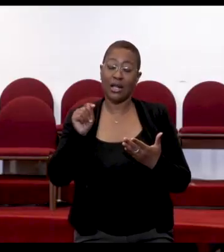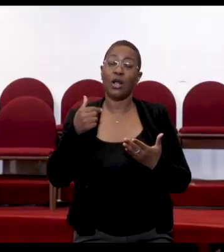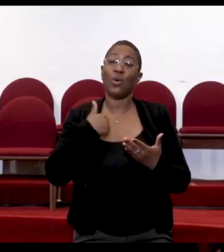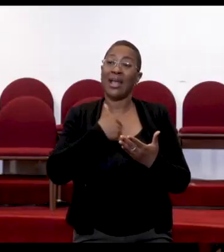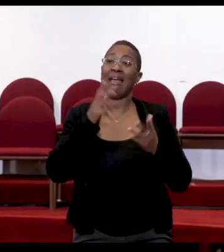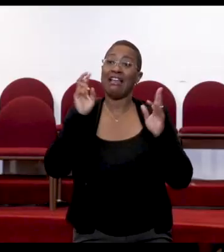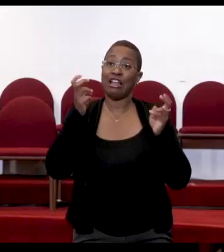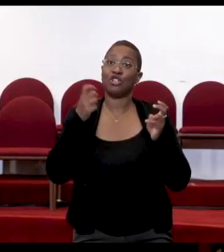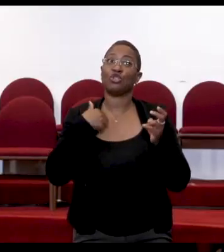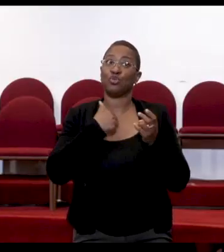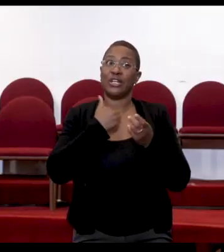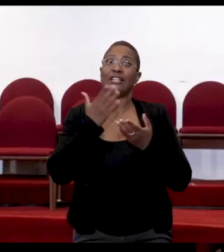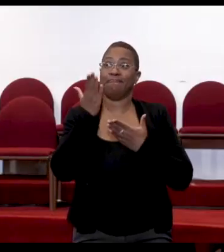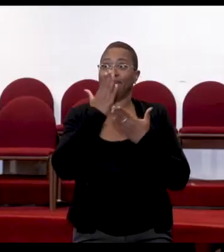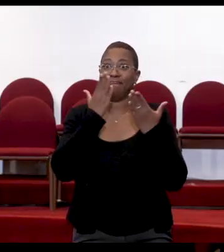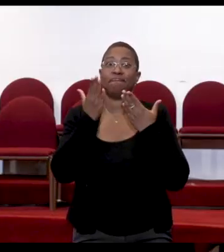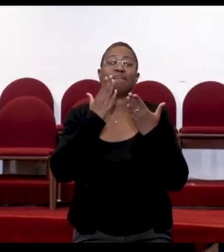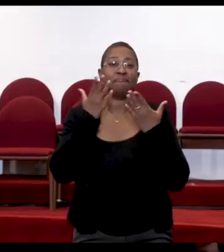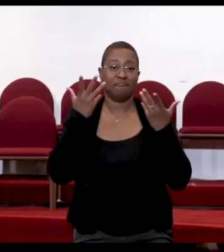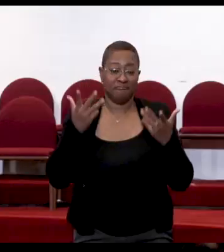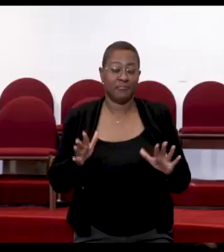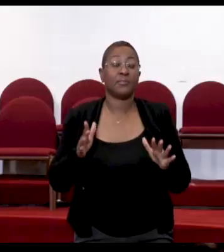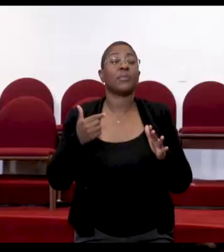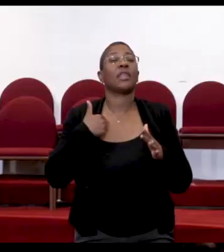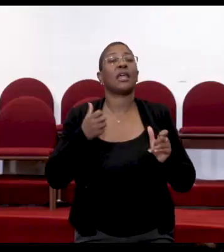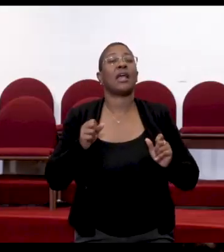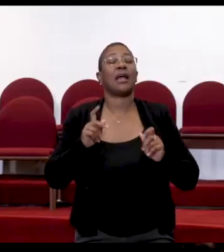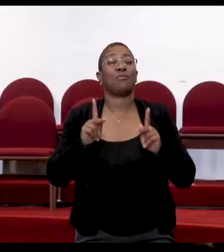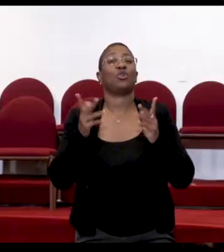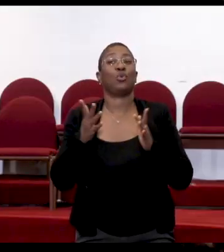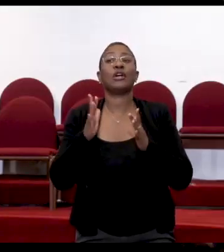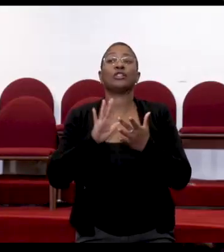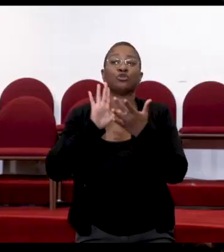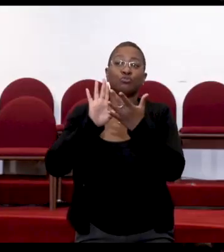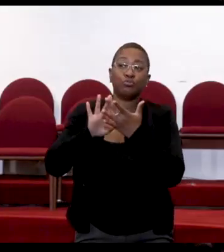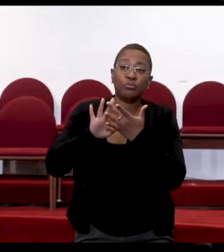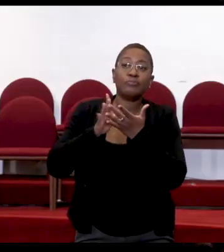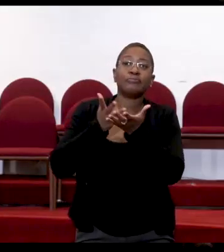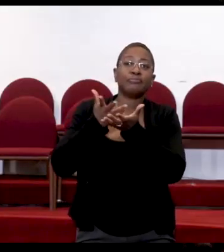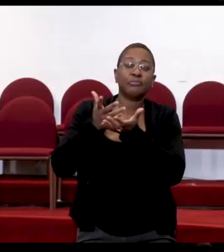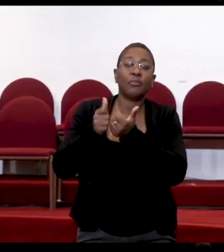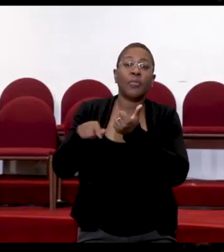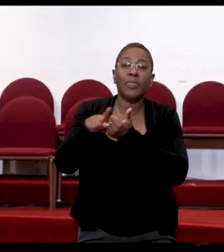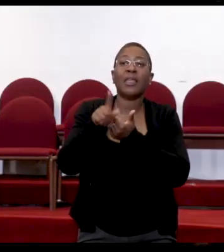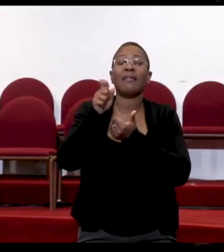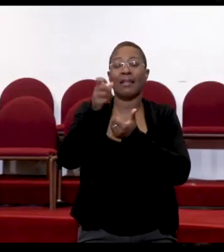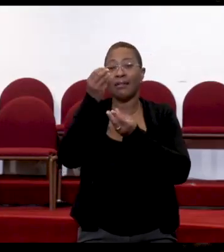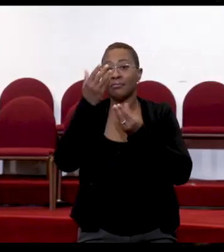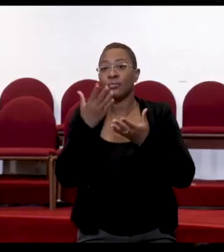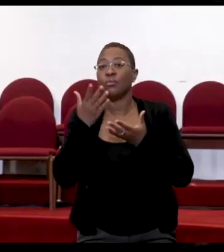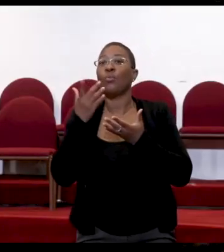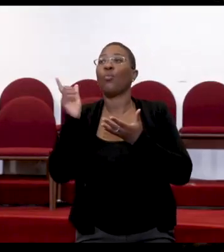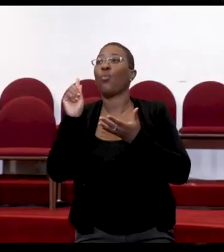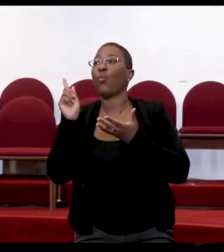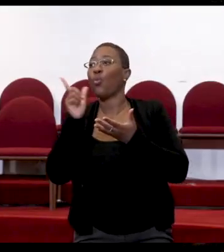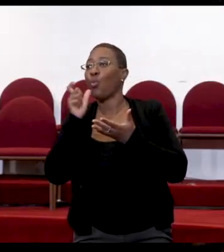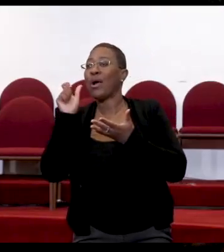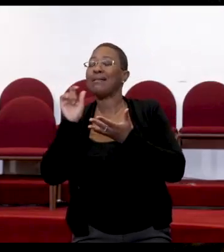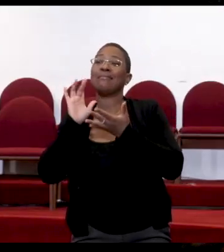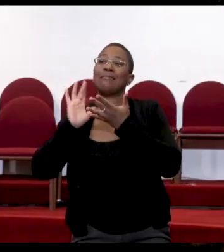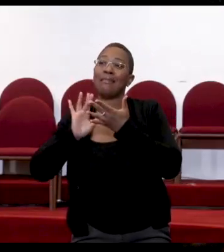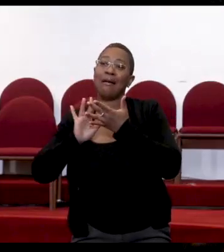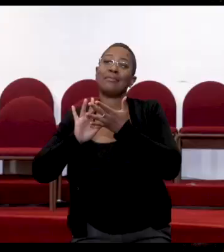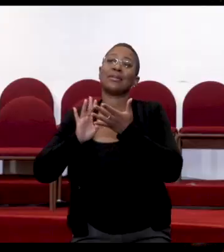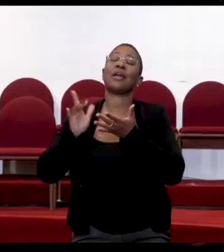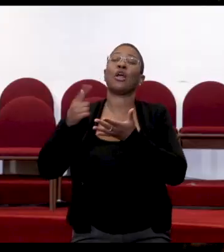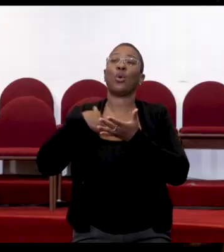face, and having the opportunity to connect with them, they have directed me to the property departments, and we are very,